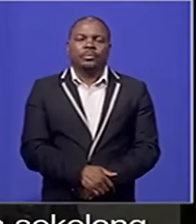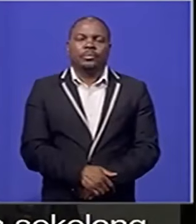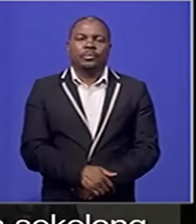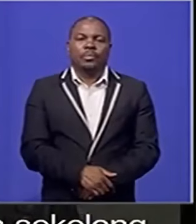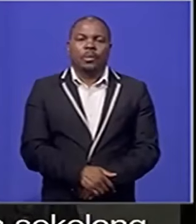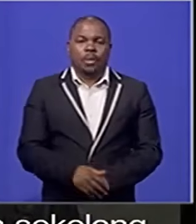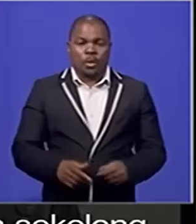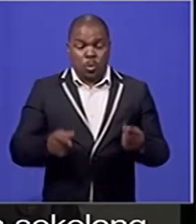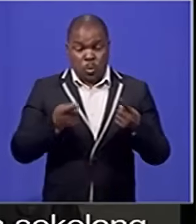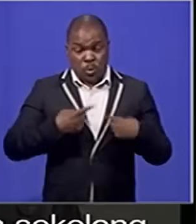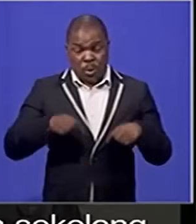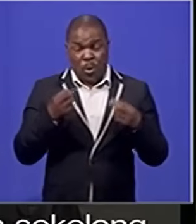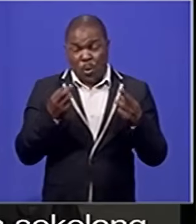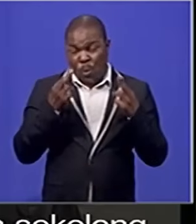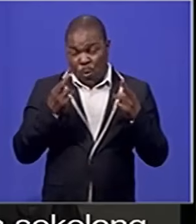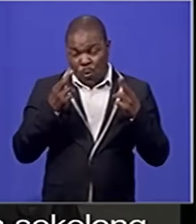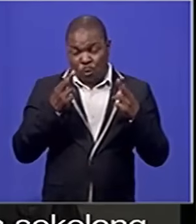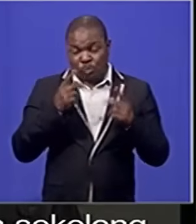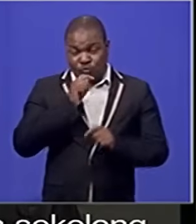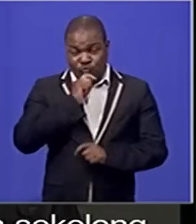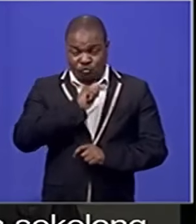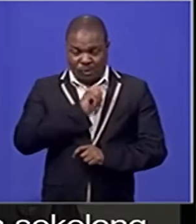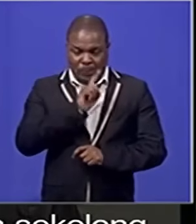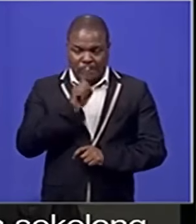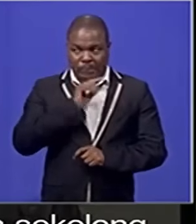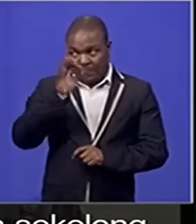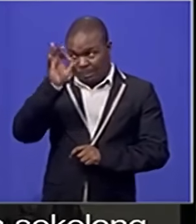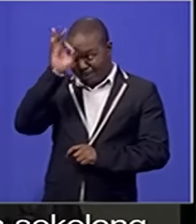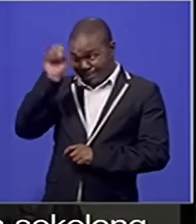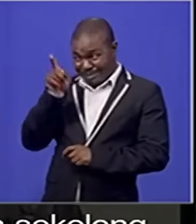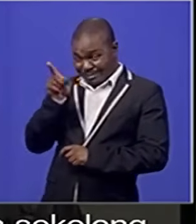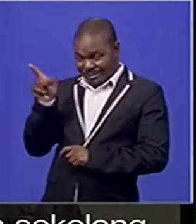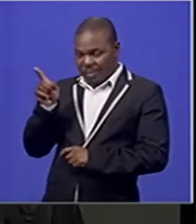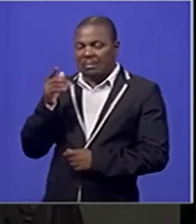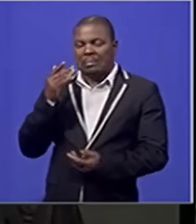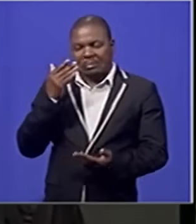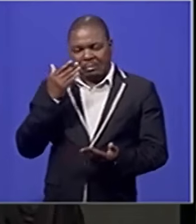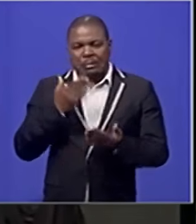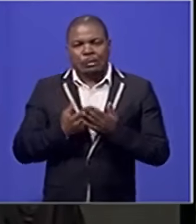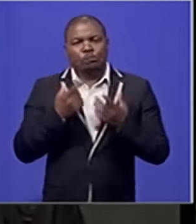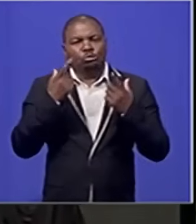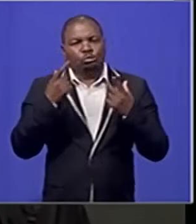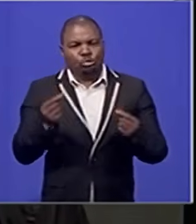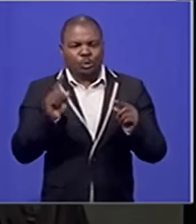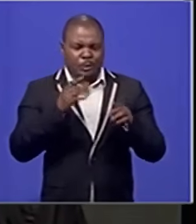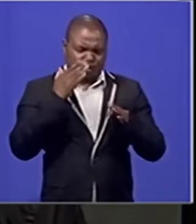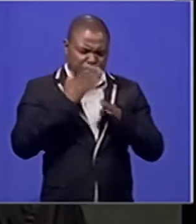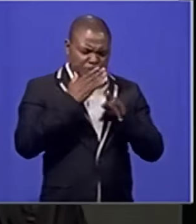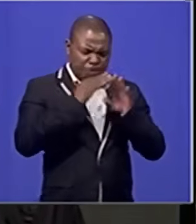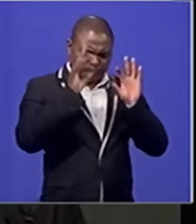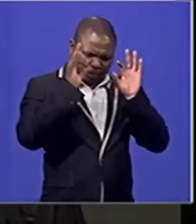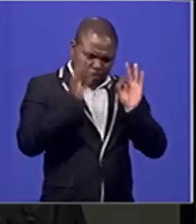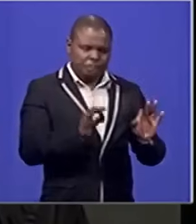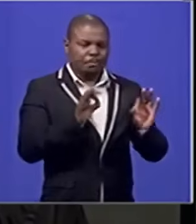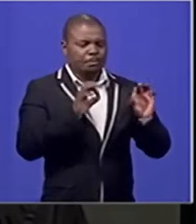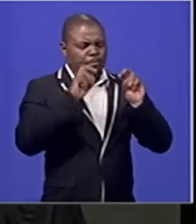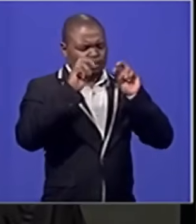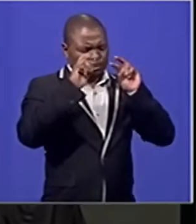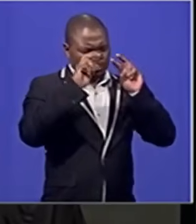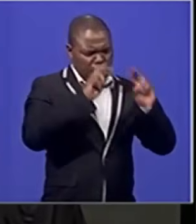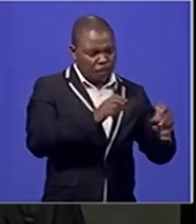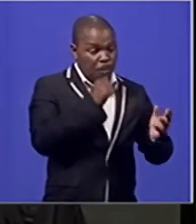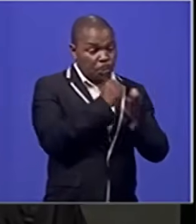We hope and trust that the police, the law enforcers, will do the due diligence and make sure that